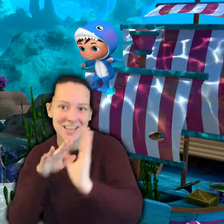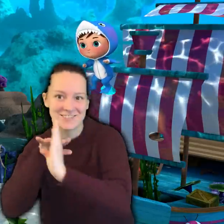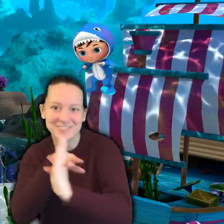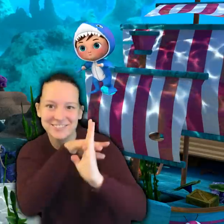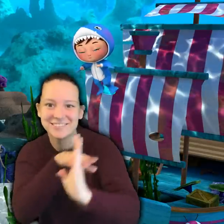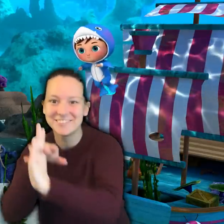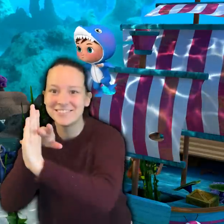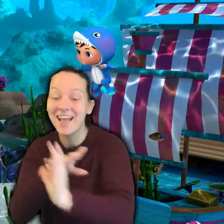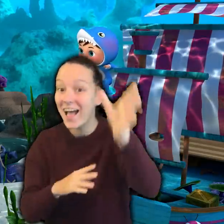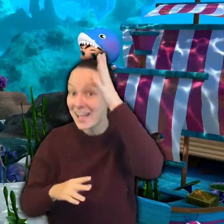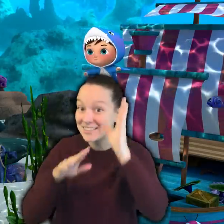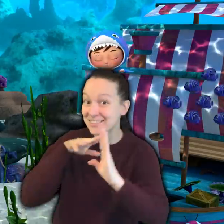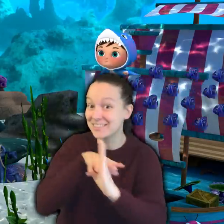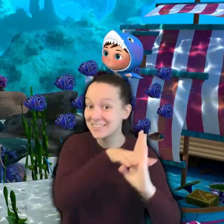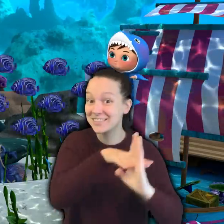sharks